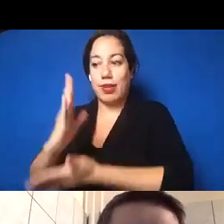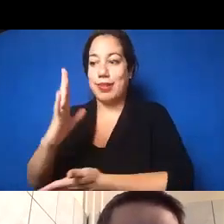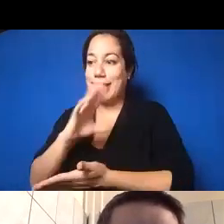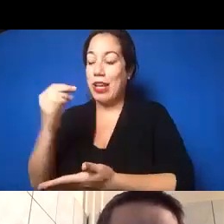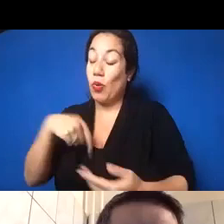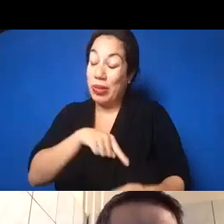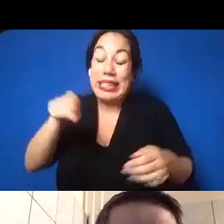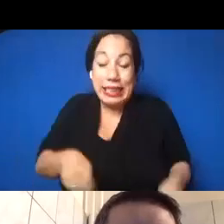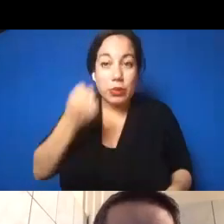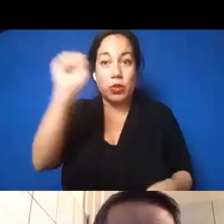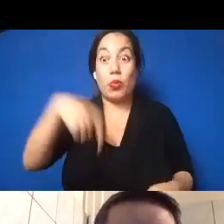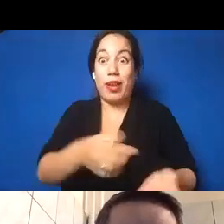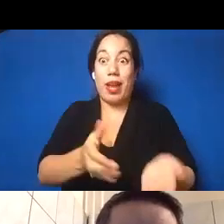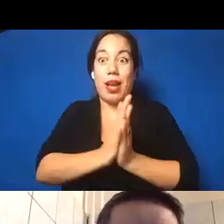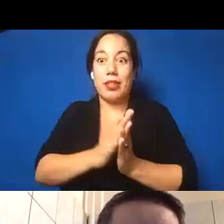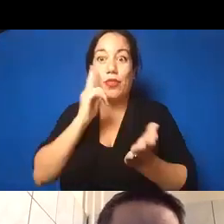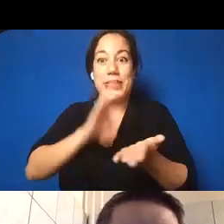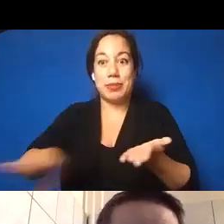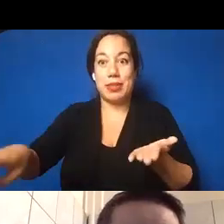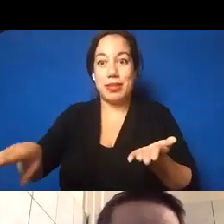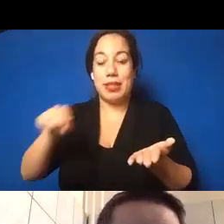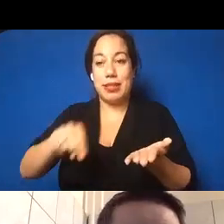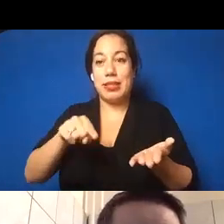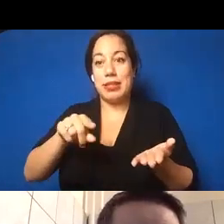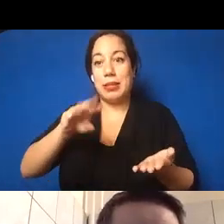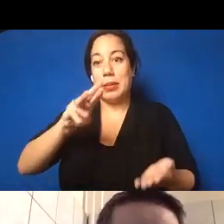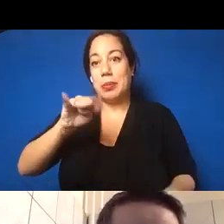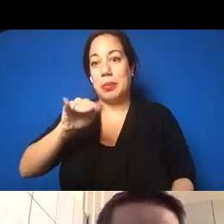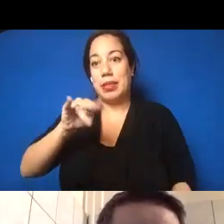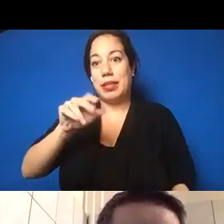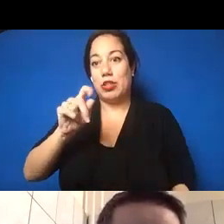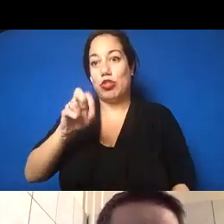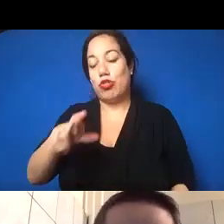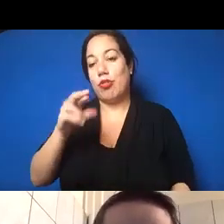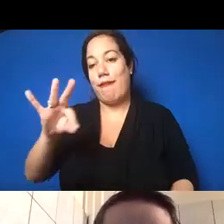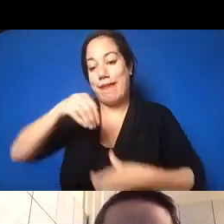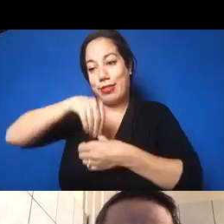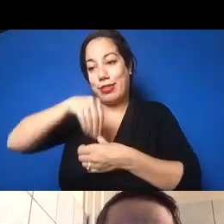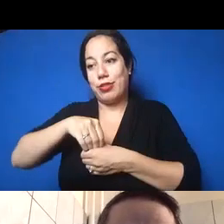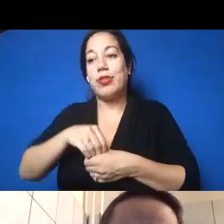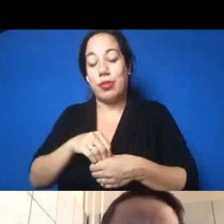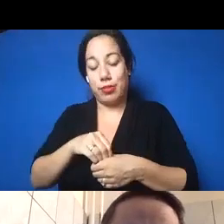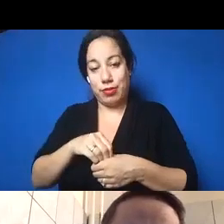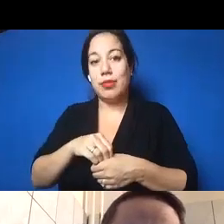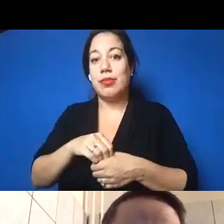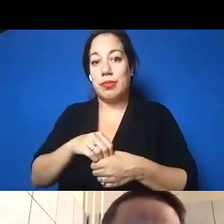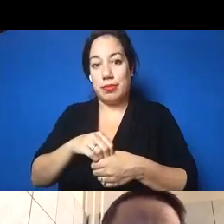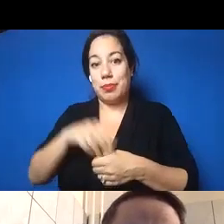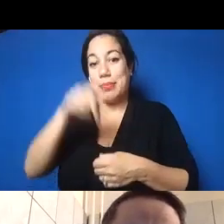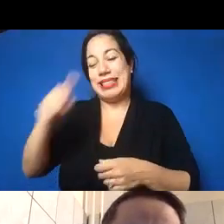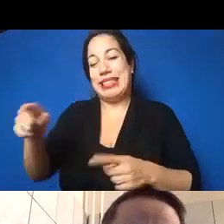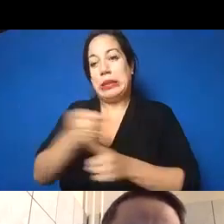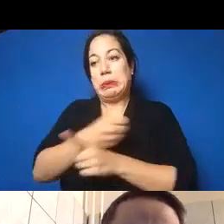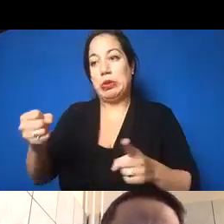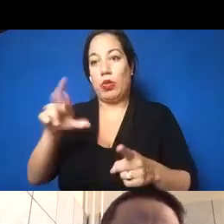that. We even asked for the dismissal of the Minister of Interior for all the abuse against Roma people. The other issue is that we